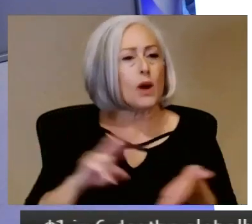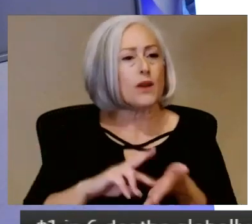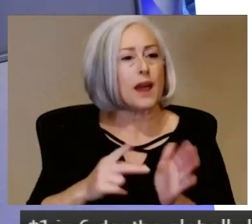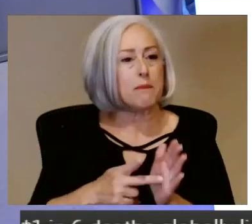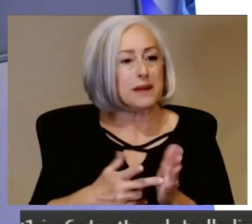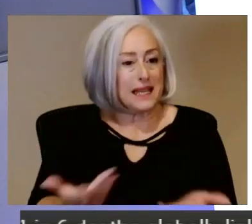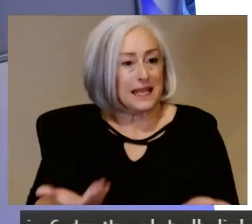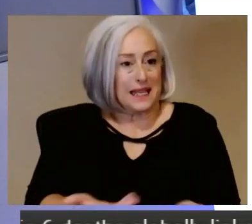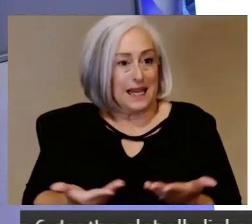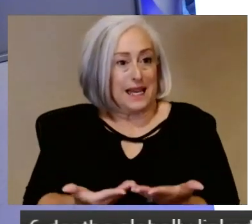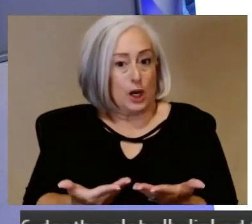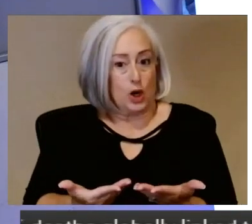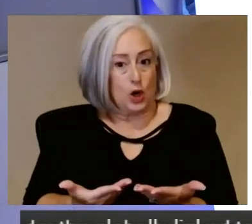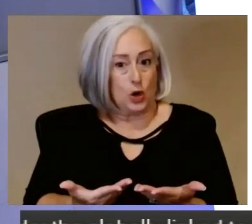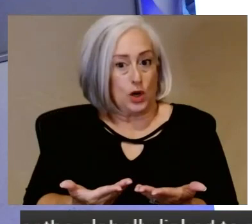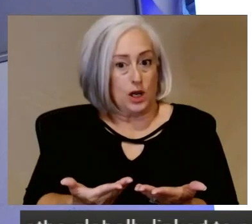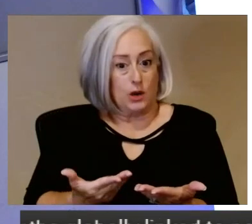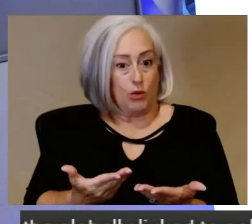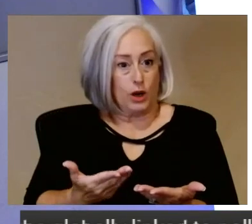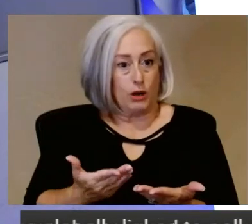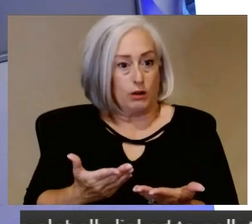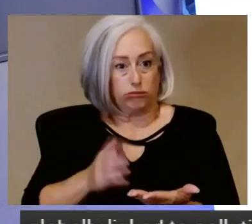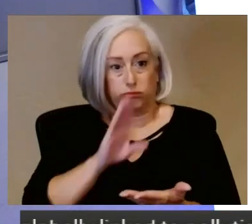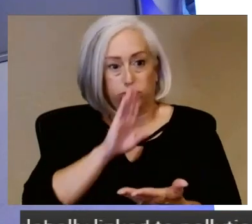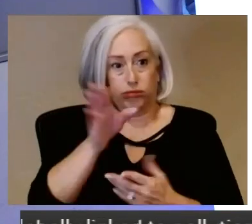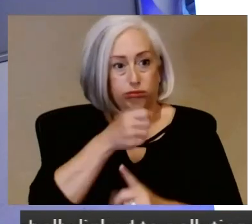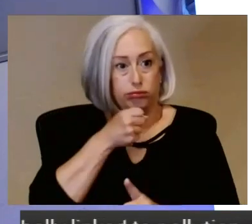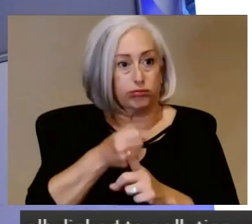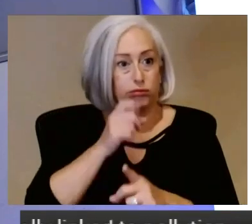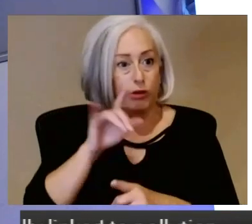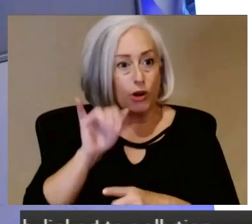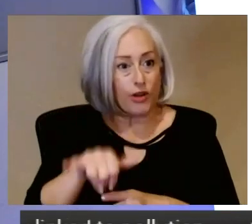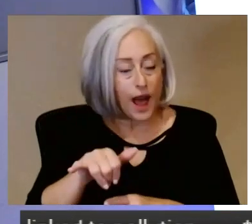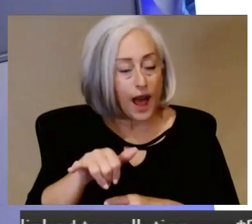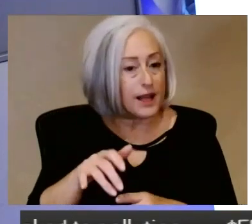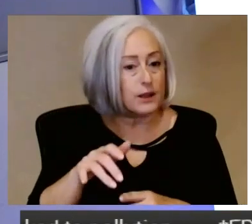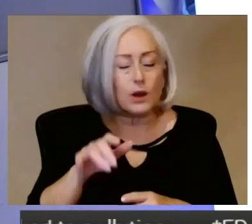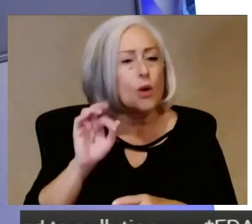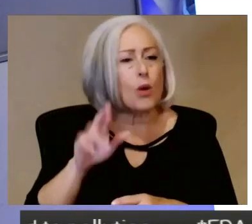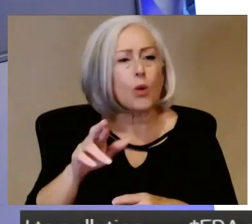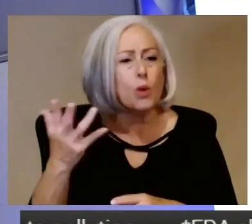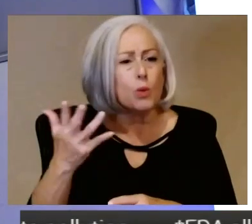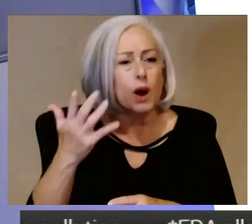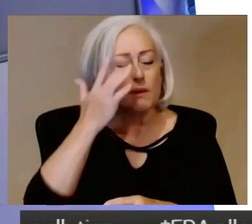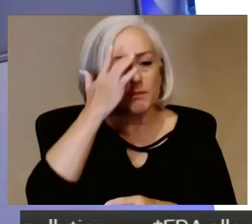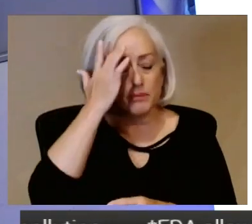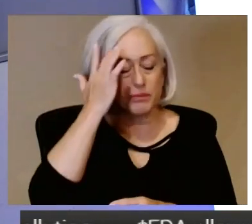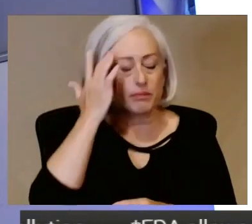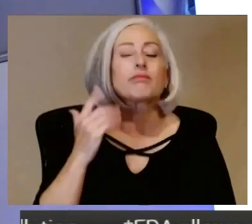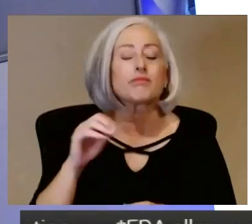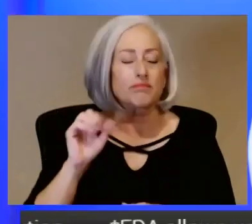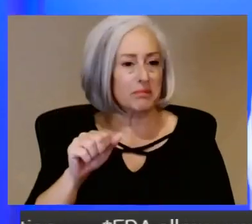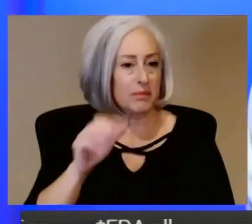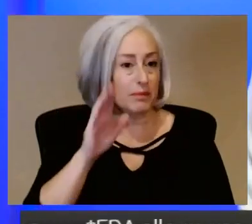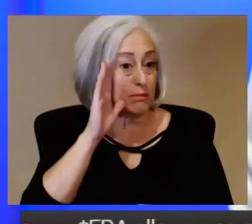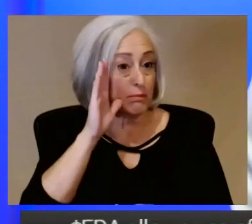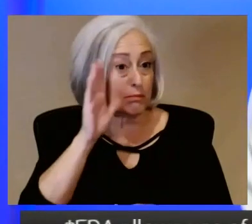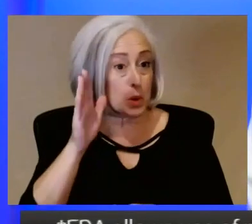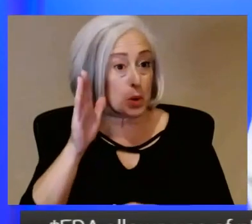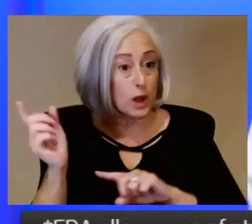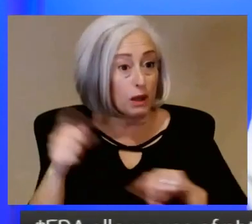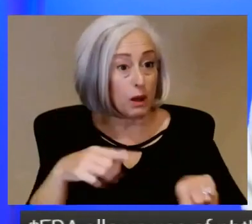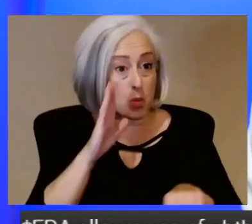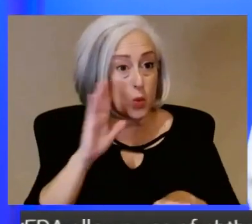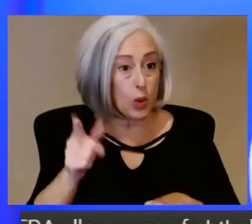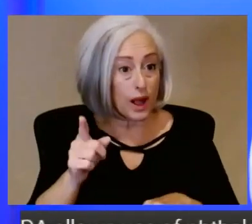are we kind of in the line of that? Are we coming down the pike? Yeah, I think it is coming for sure. Yeah, and again, I think people